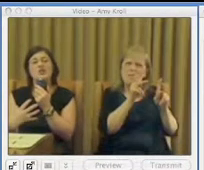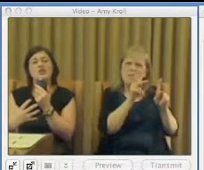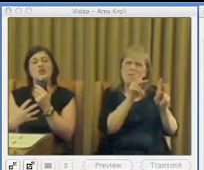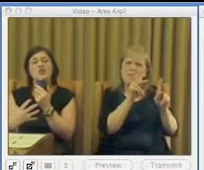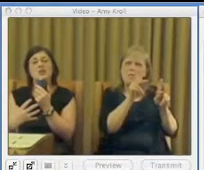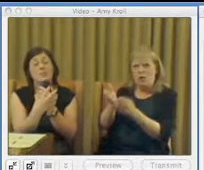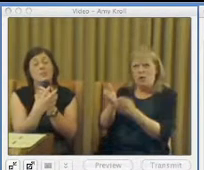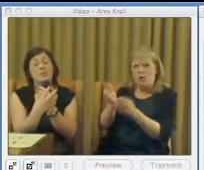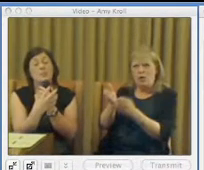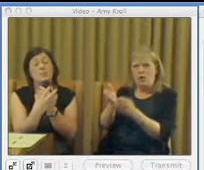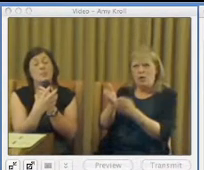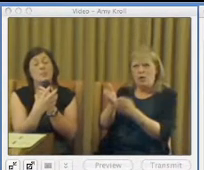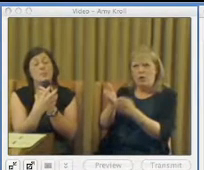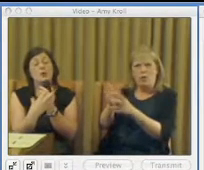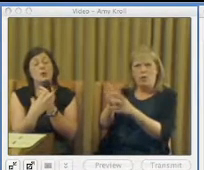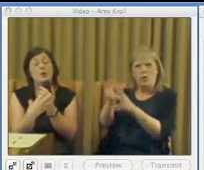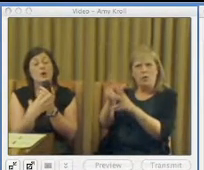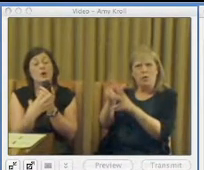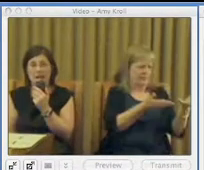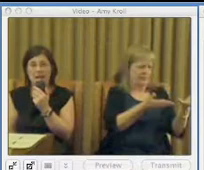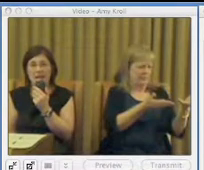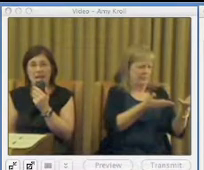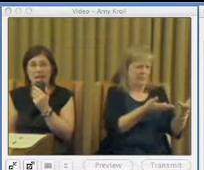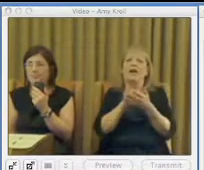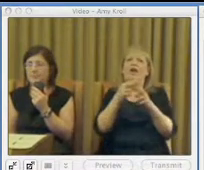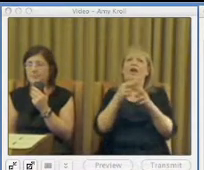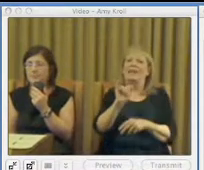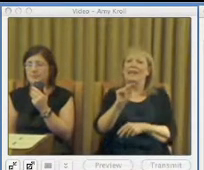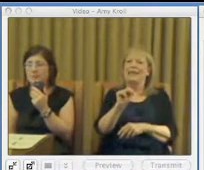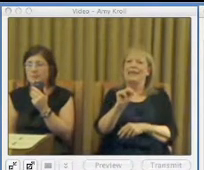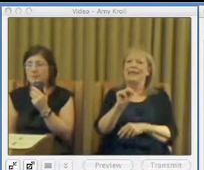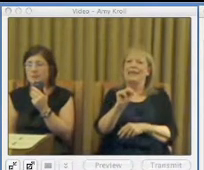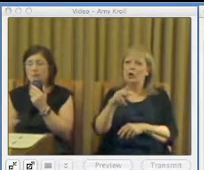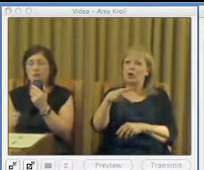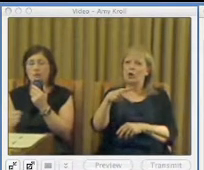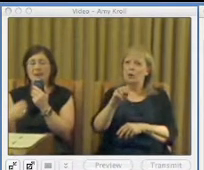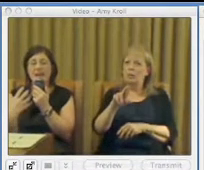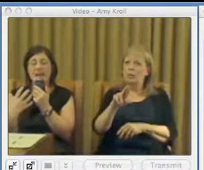So when you're engaging in a form of interpersonal mediation,